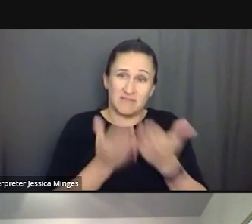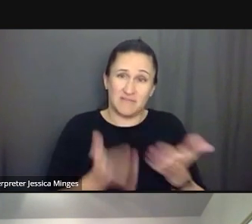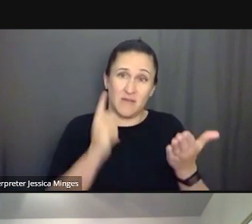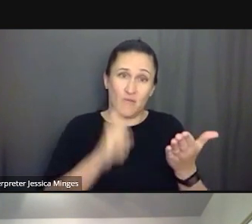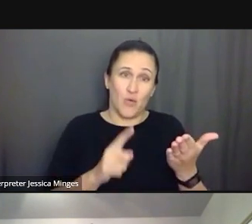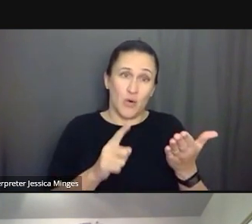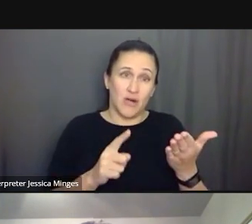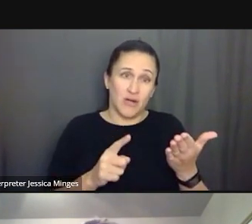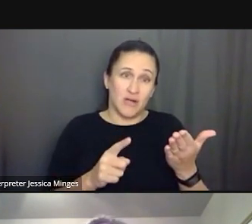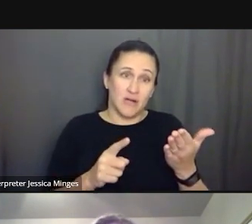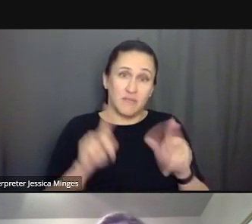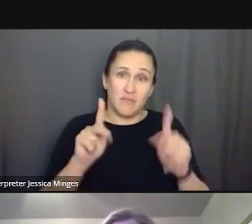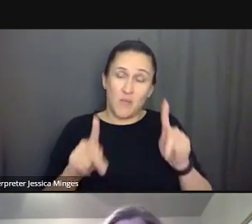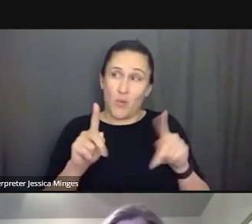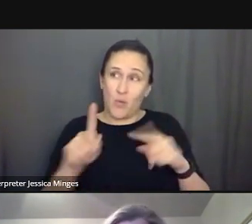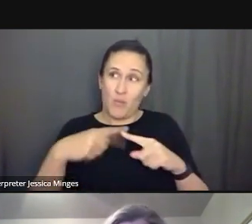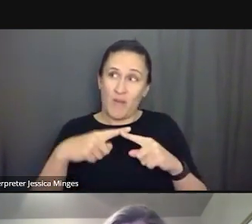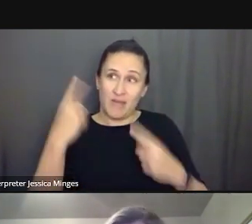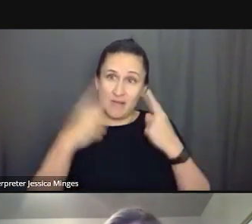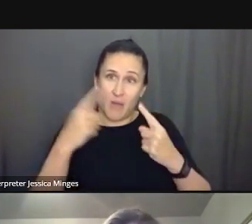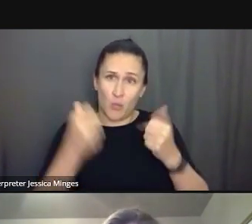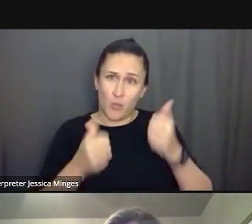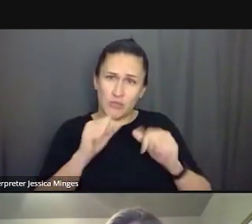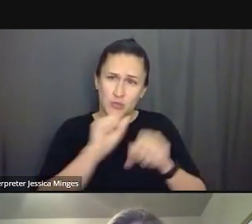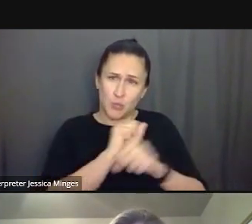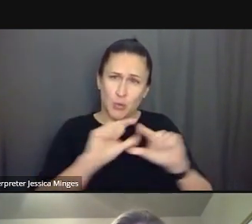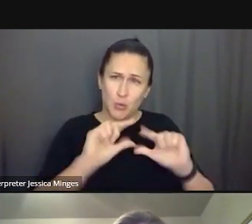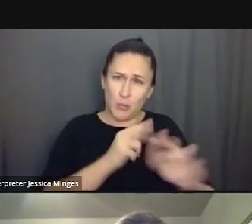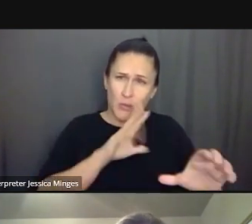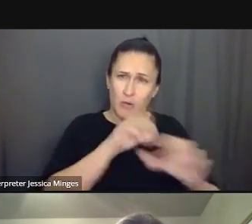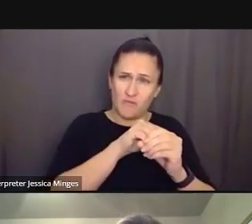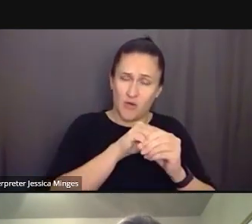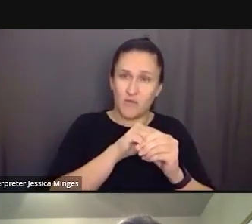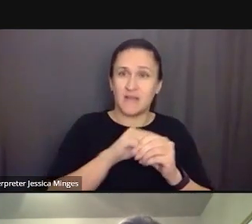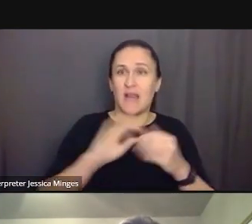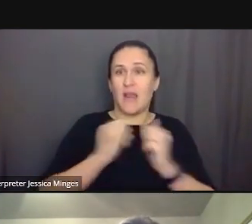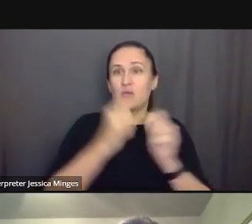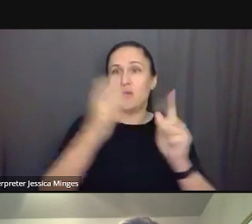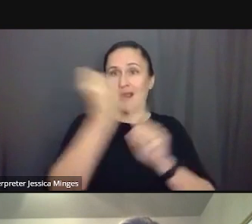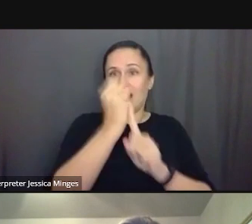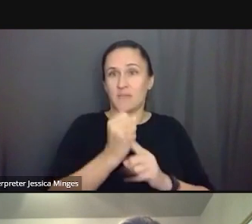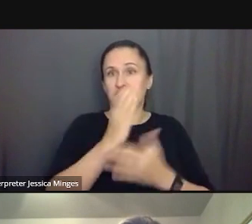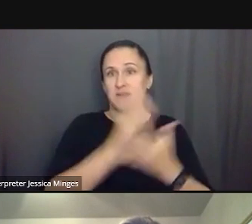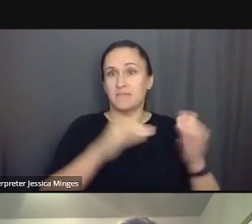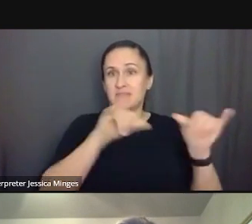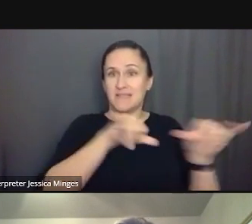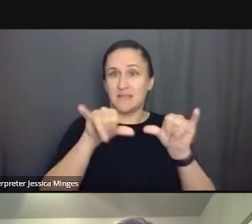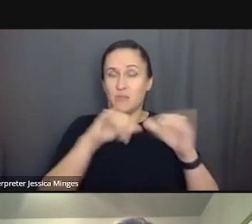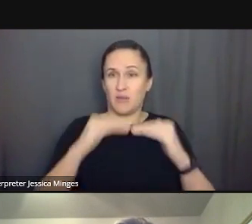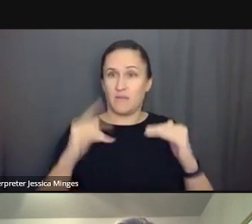which work group might I want to get into and how might we accomplish some similar levels of change to what we've seen as